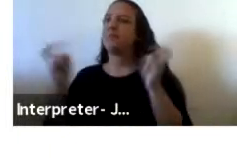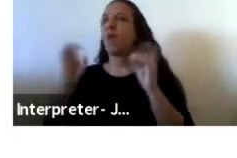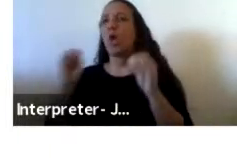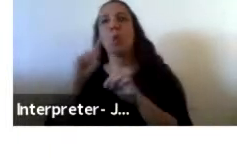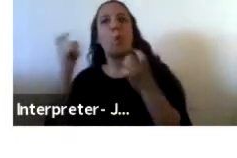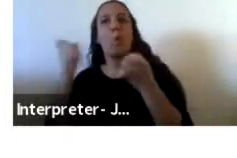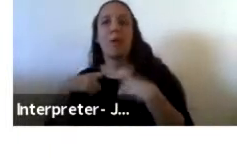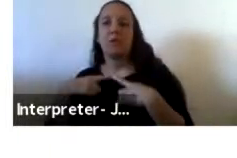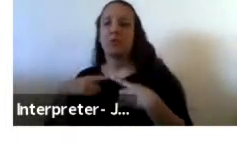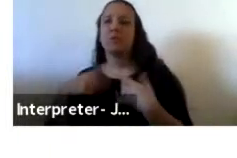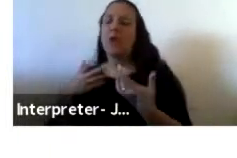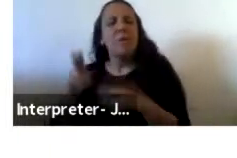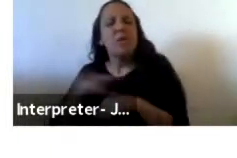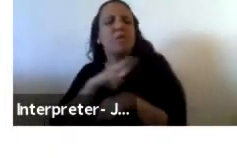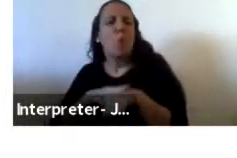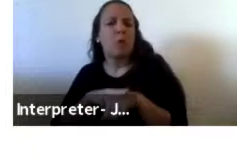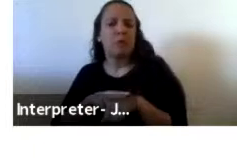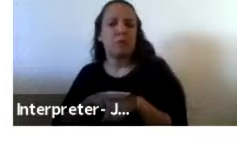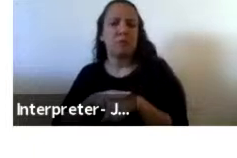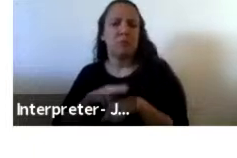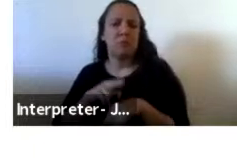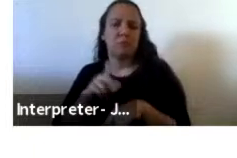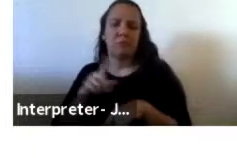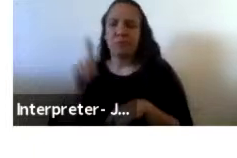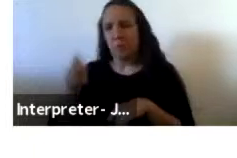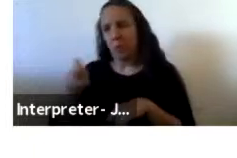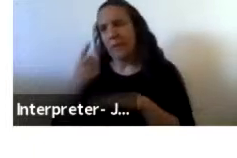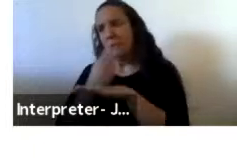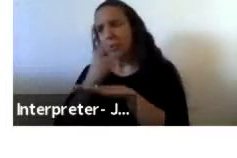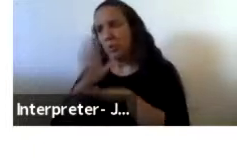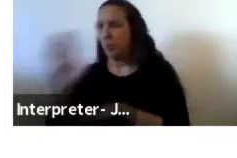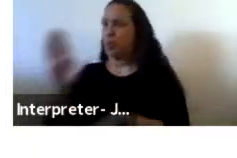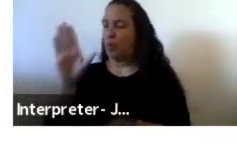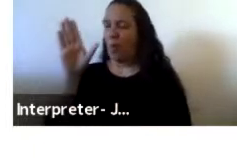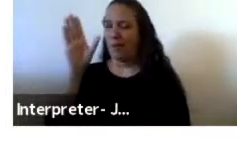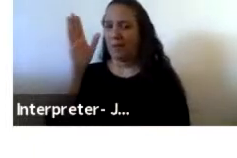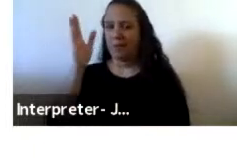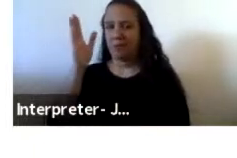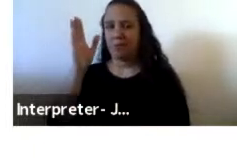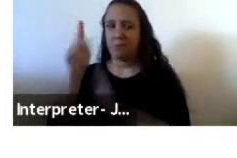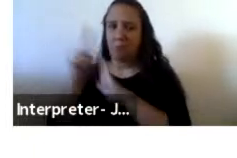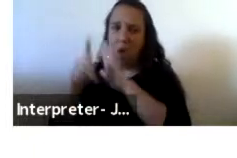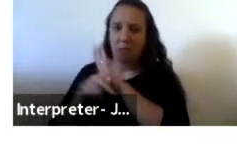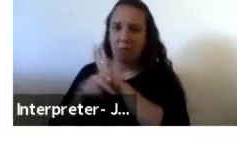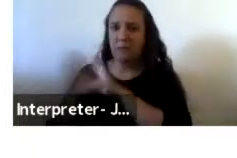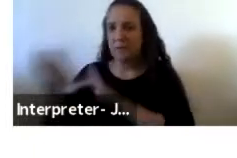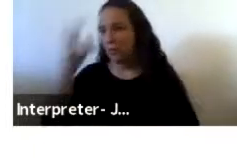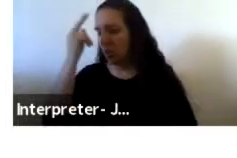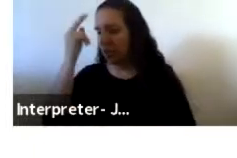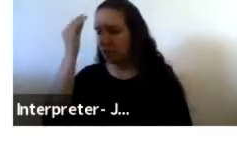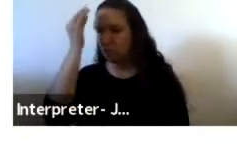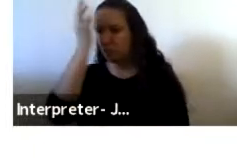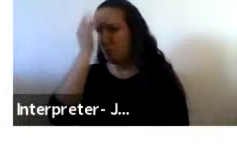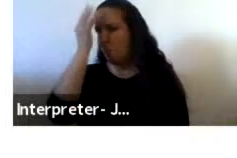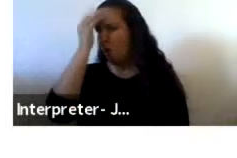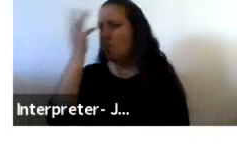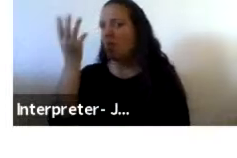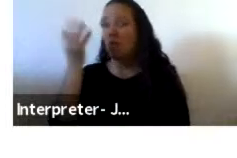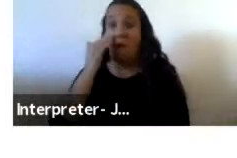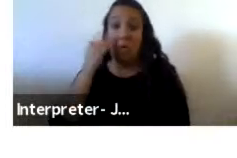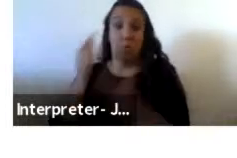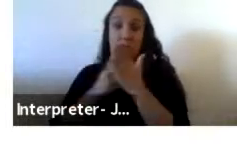you have to use your own guidance when it comes to stuff like that, your own judgment, because I know people that have come in and